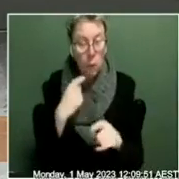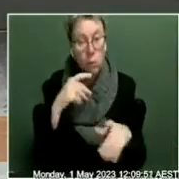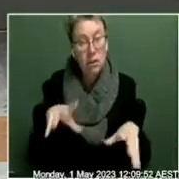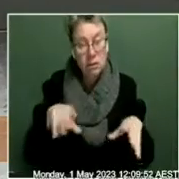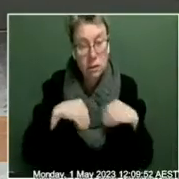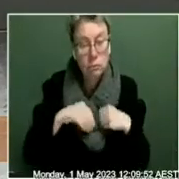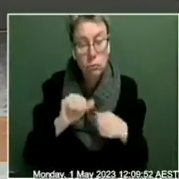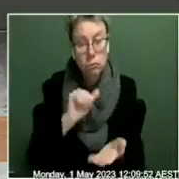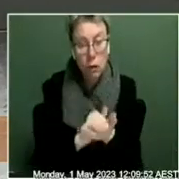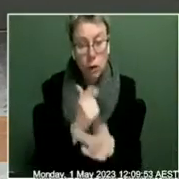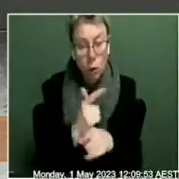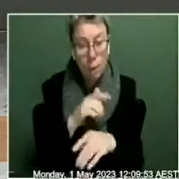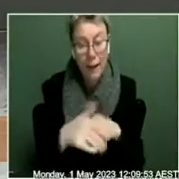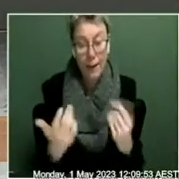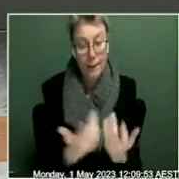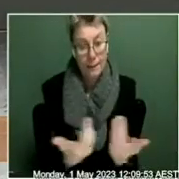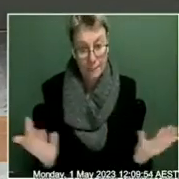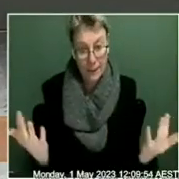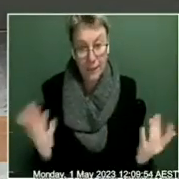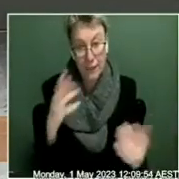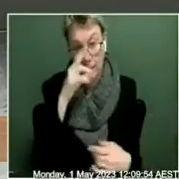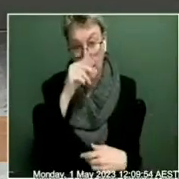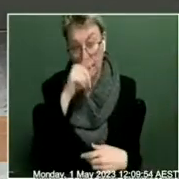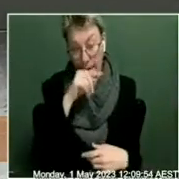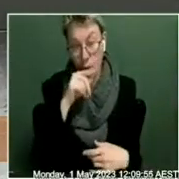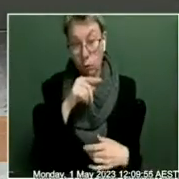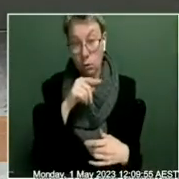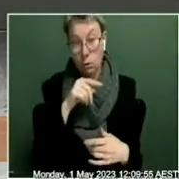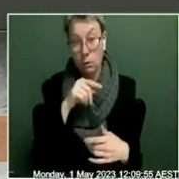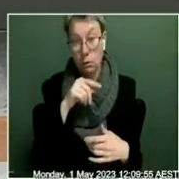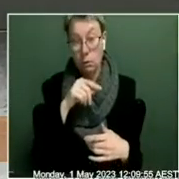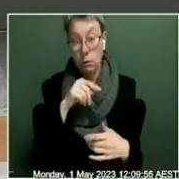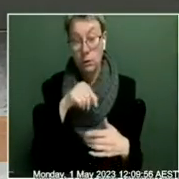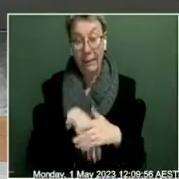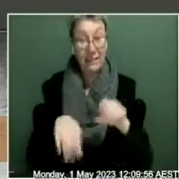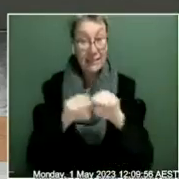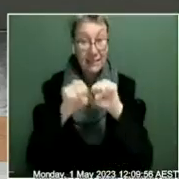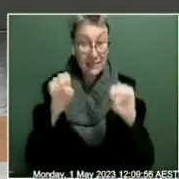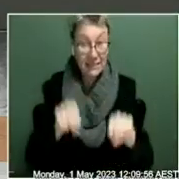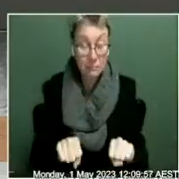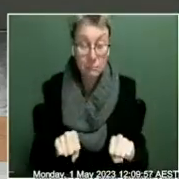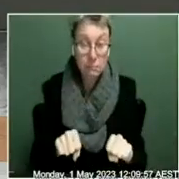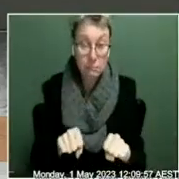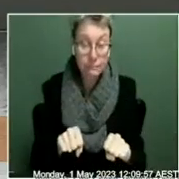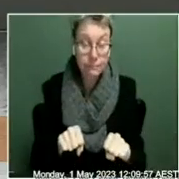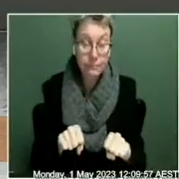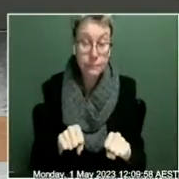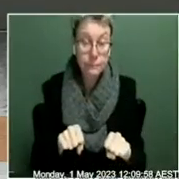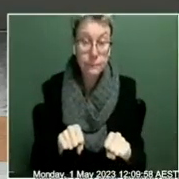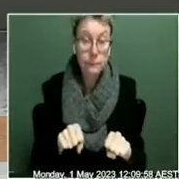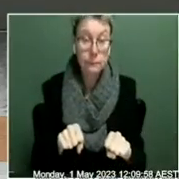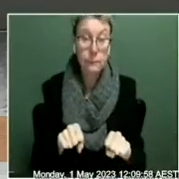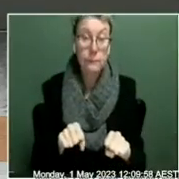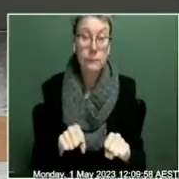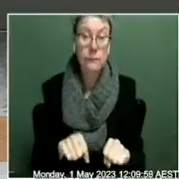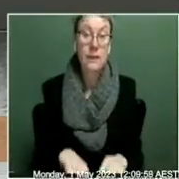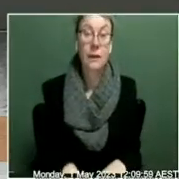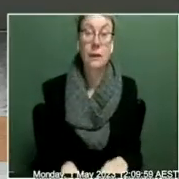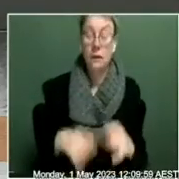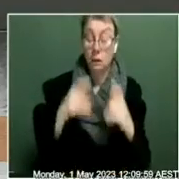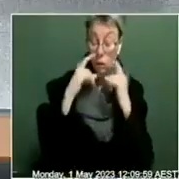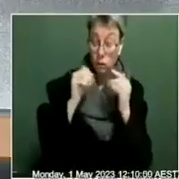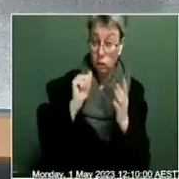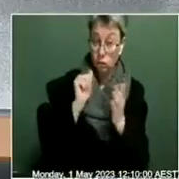it right to say that the Department of Justice has never sought advice from the Department of Health in relation to those